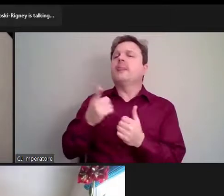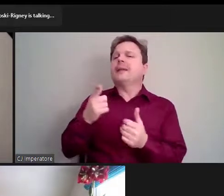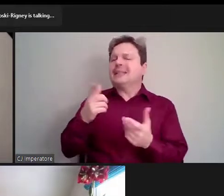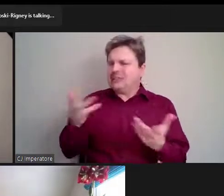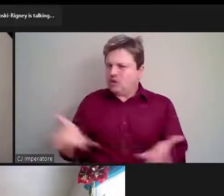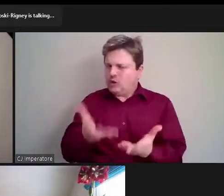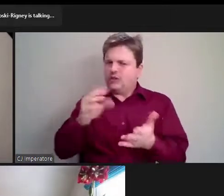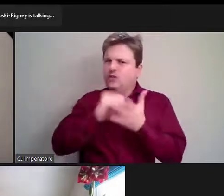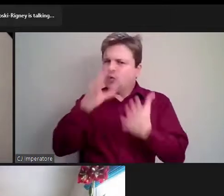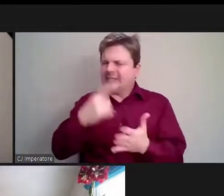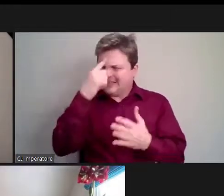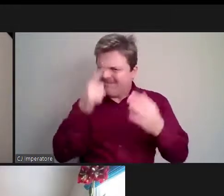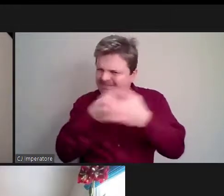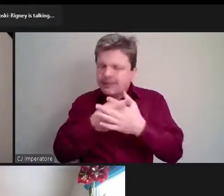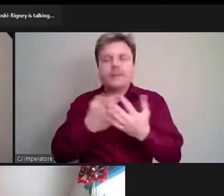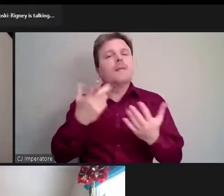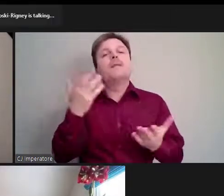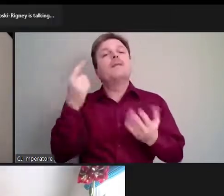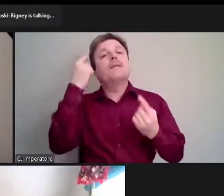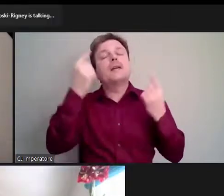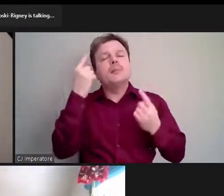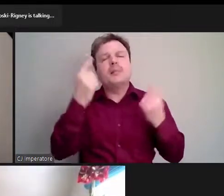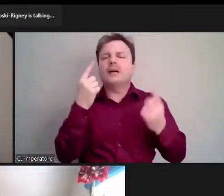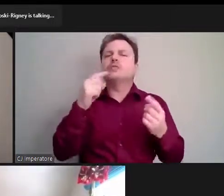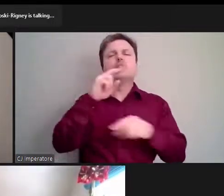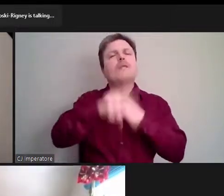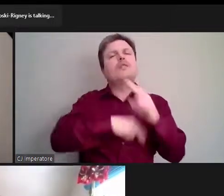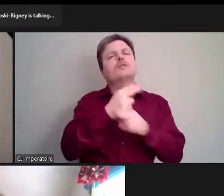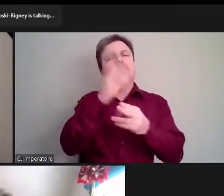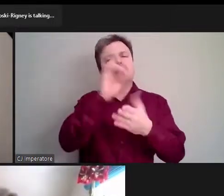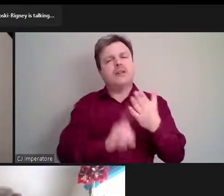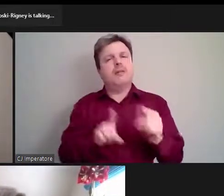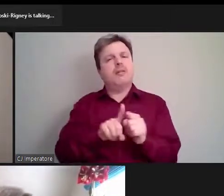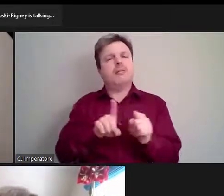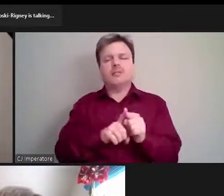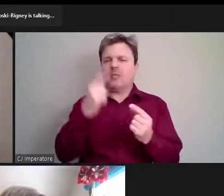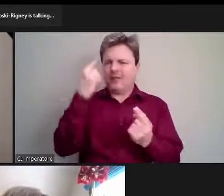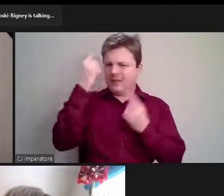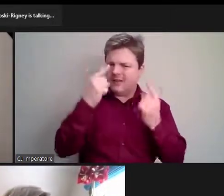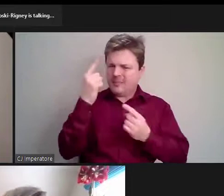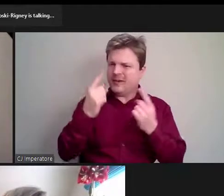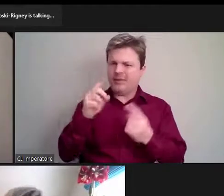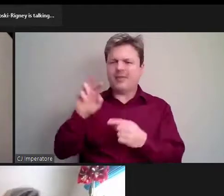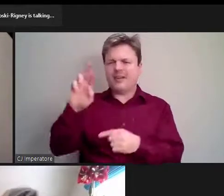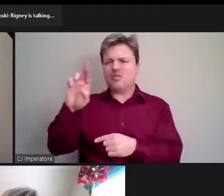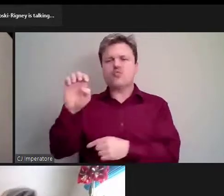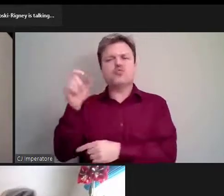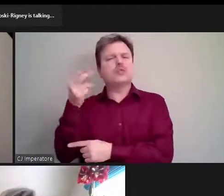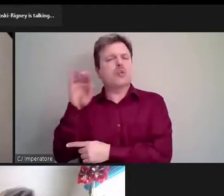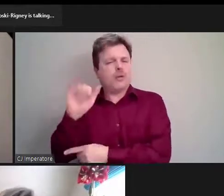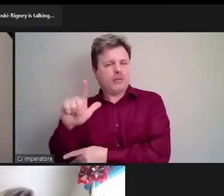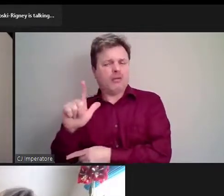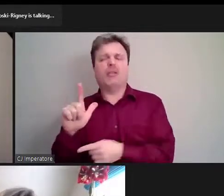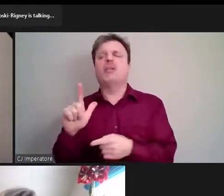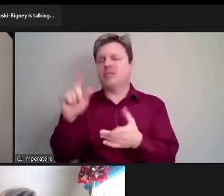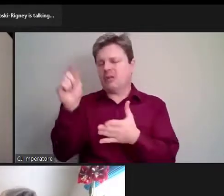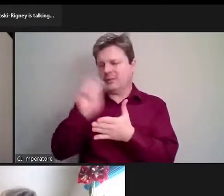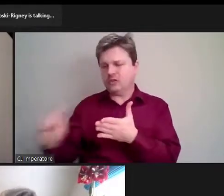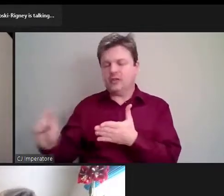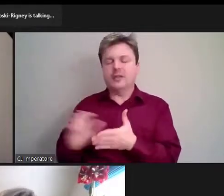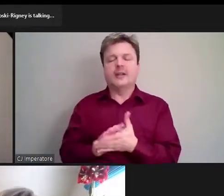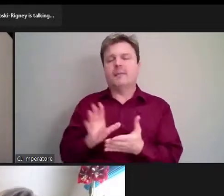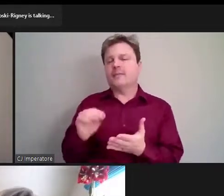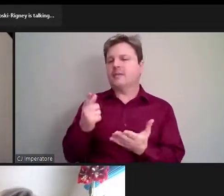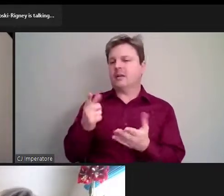also to think about the rhetorical complication and really urgent matter that disabled readers are always part of